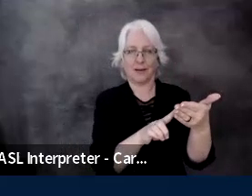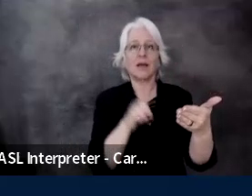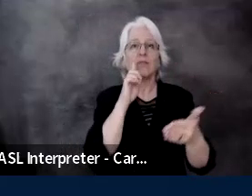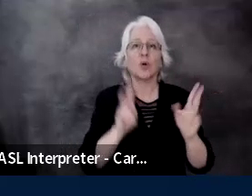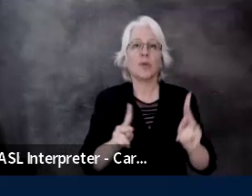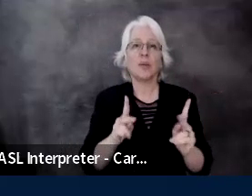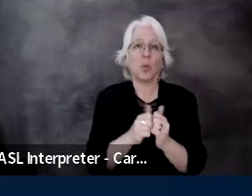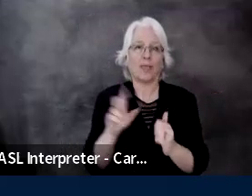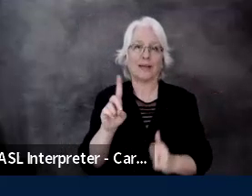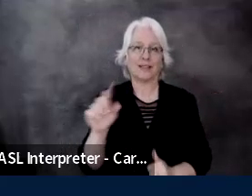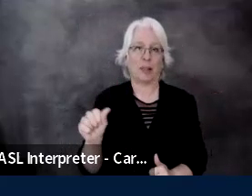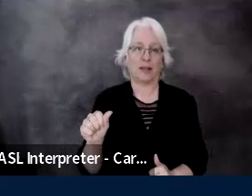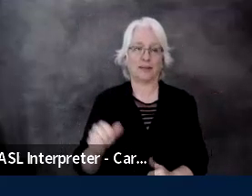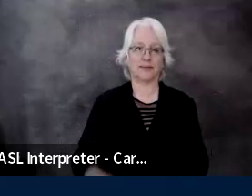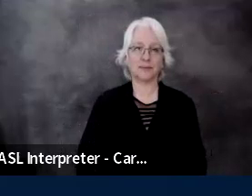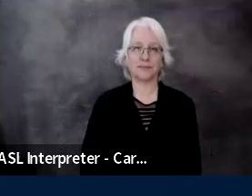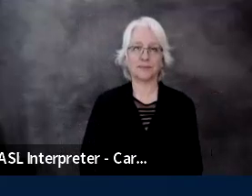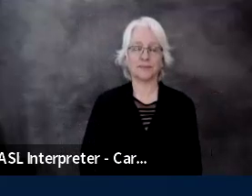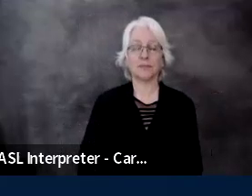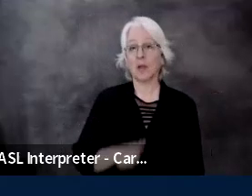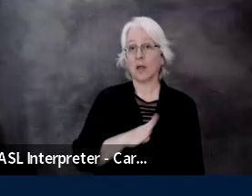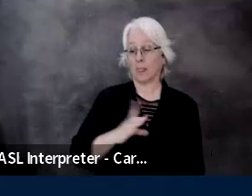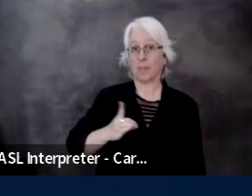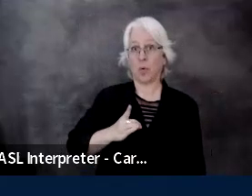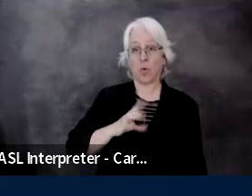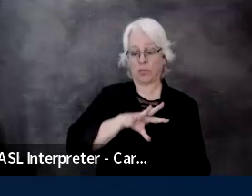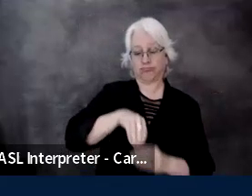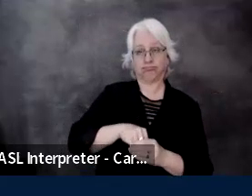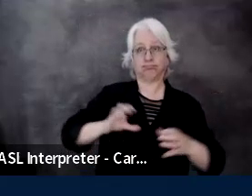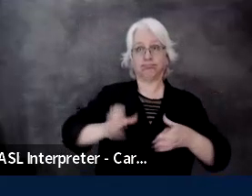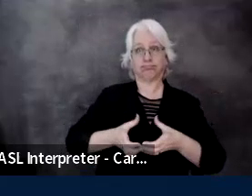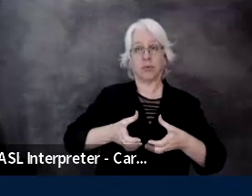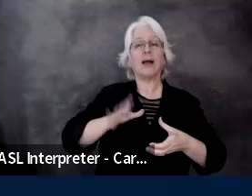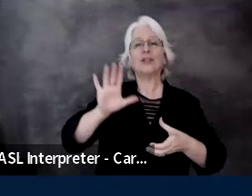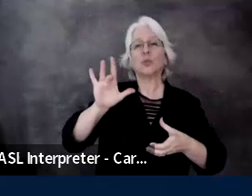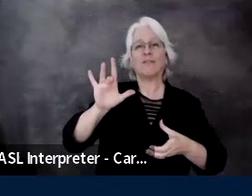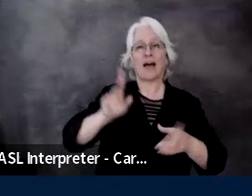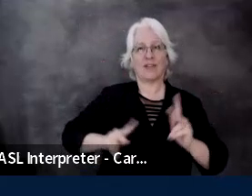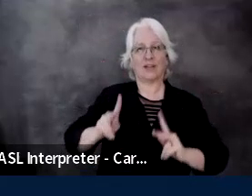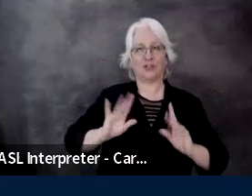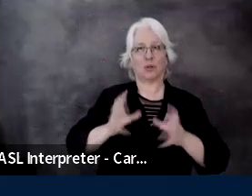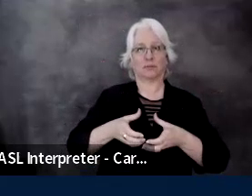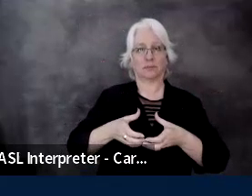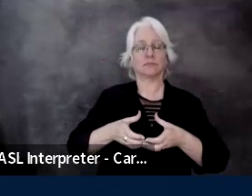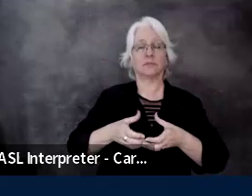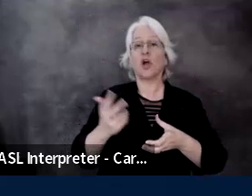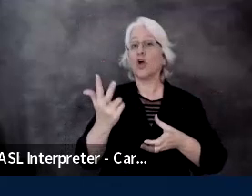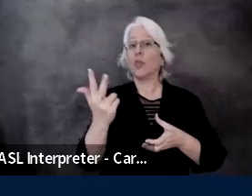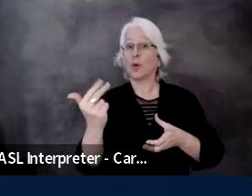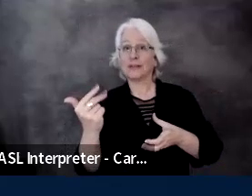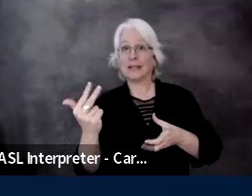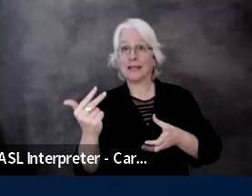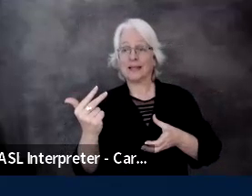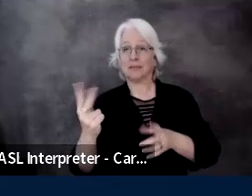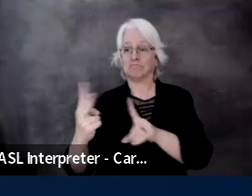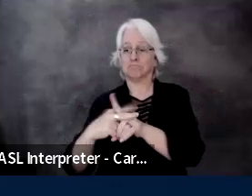with disabilities. The board is comprised of 25 individuals, 13 of whom are